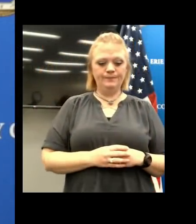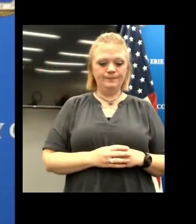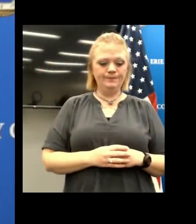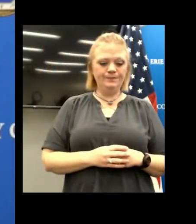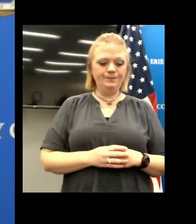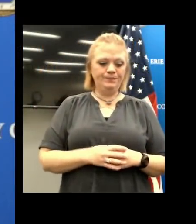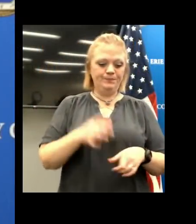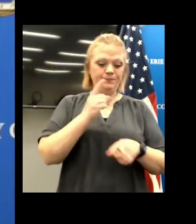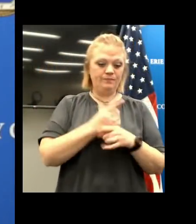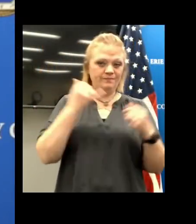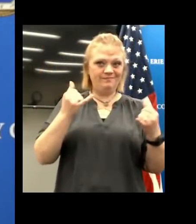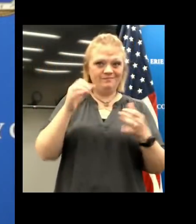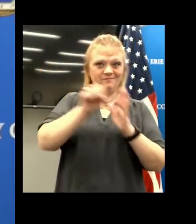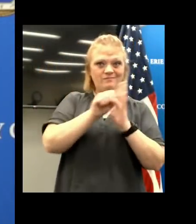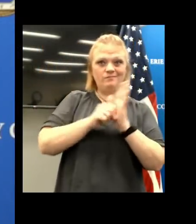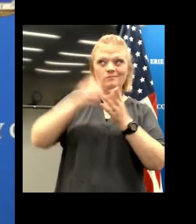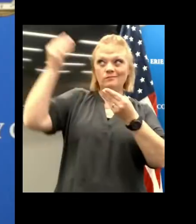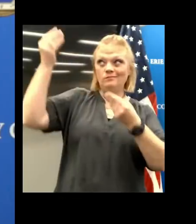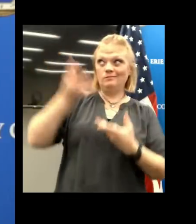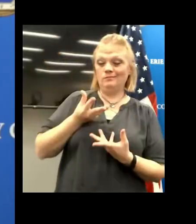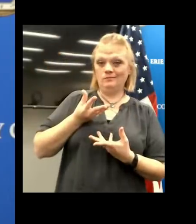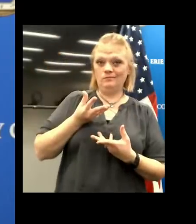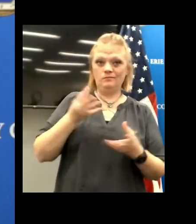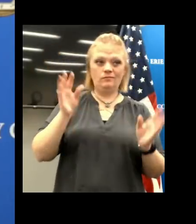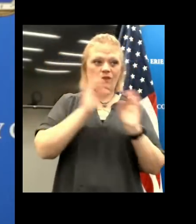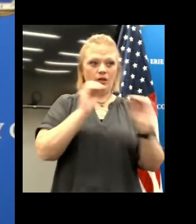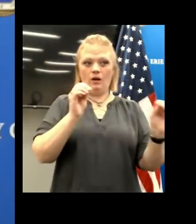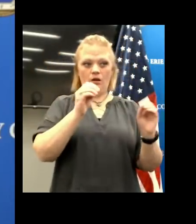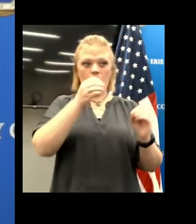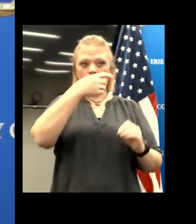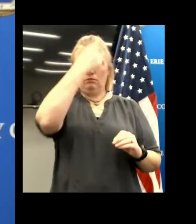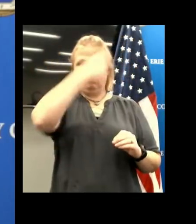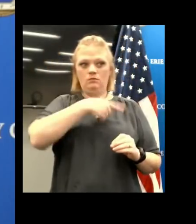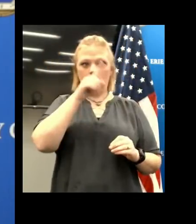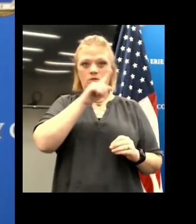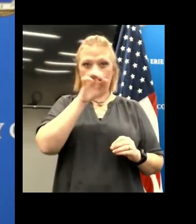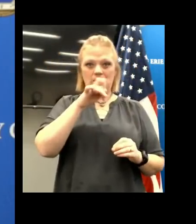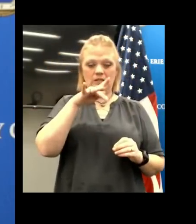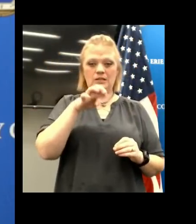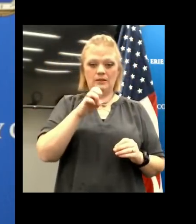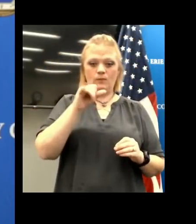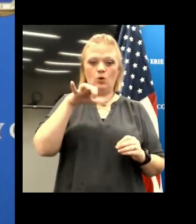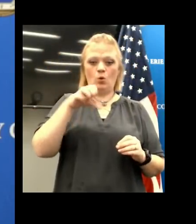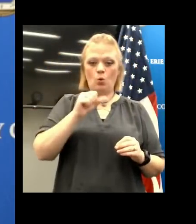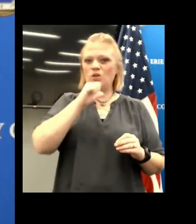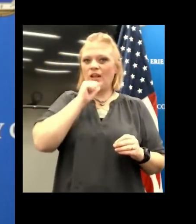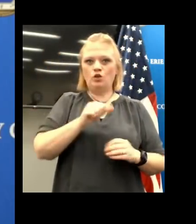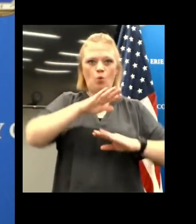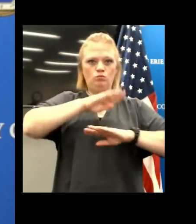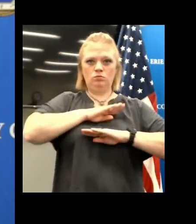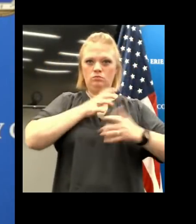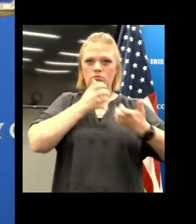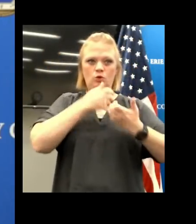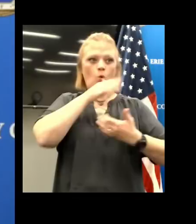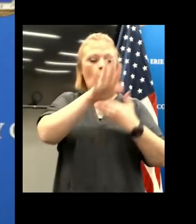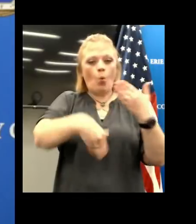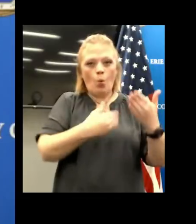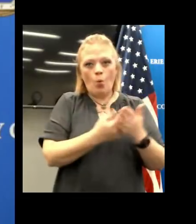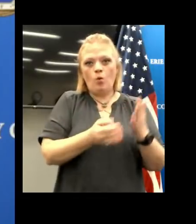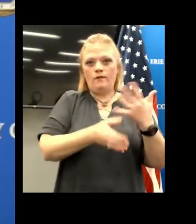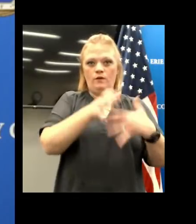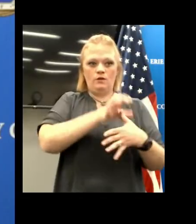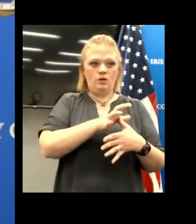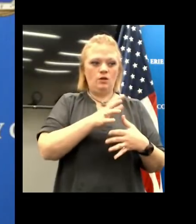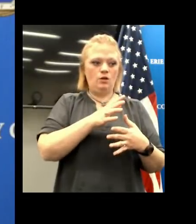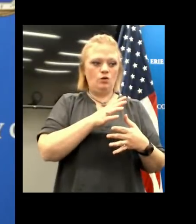far as we've been told by the state, is none of those zip codes meet all the state's criteria to get into one of these